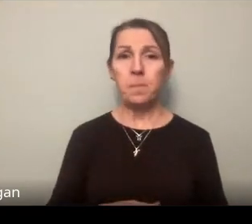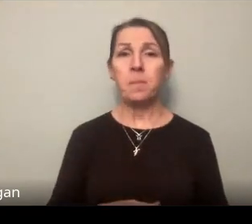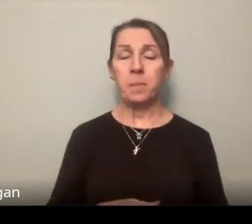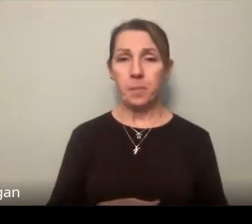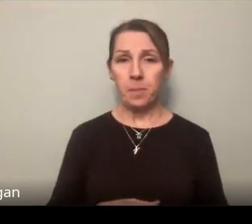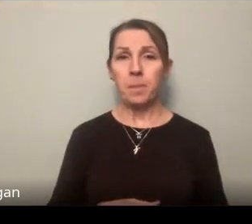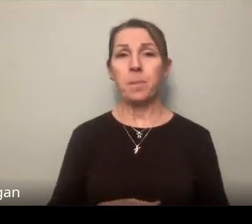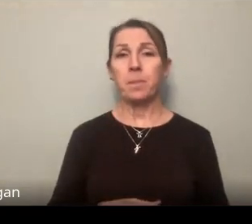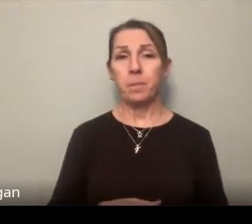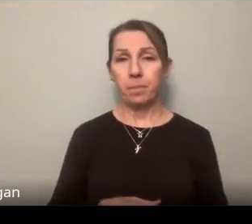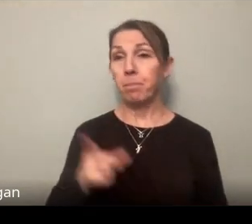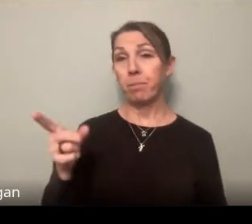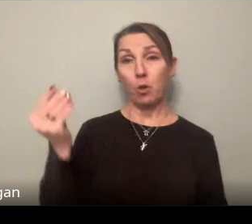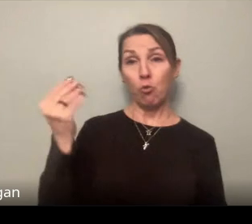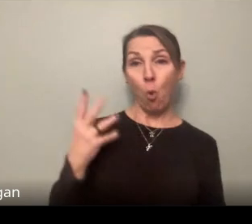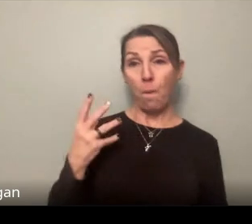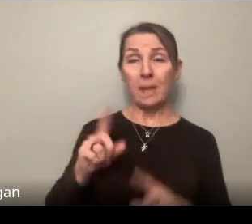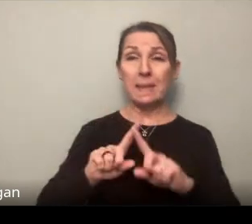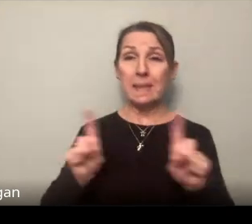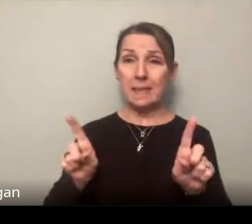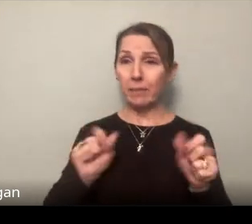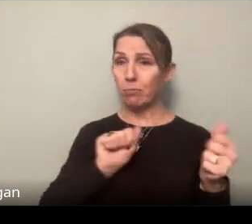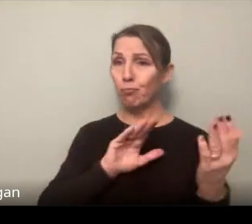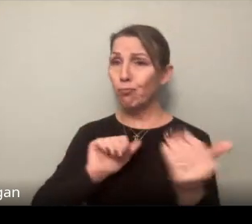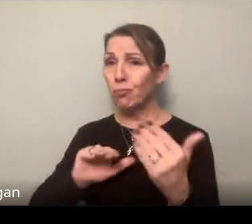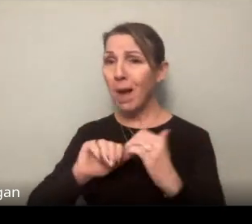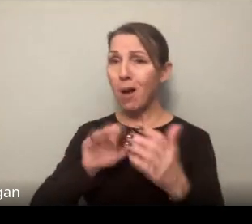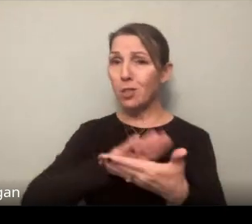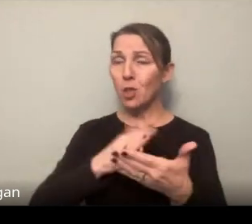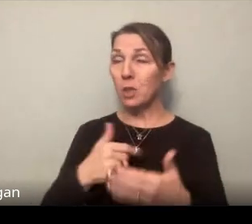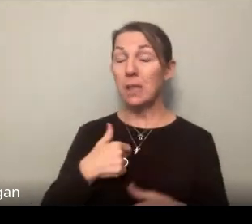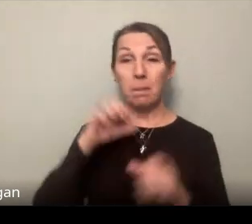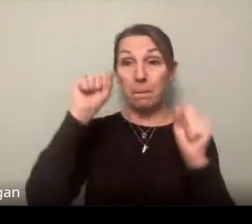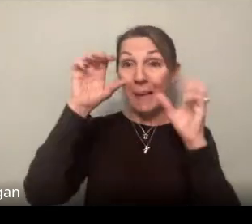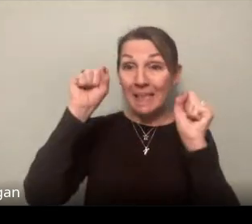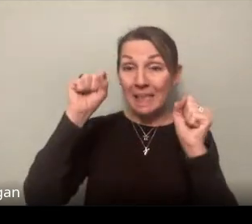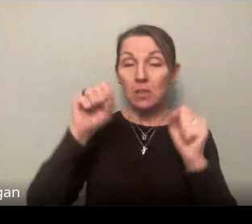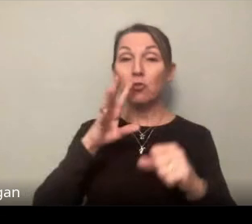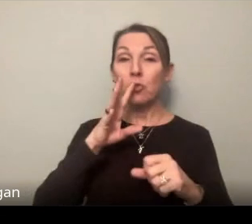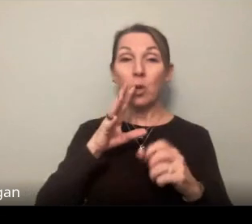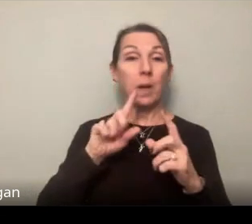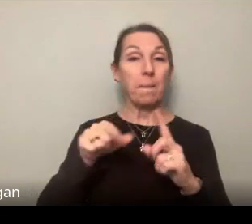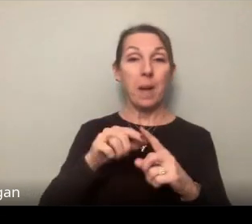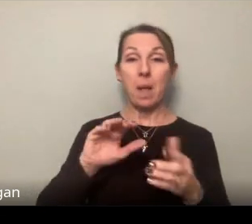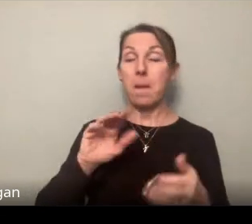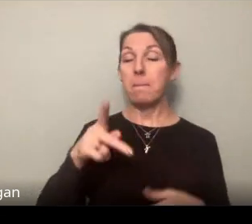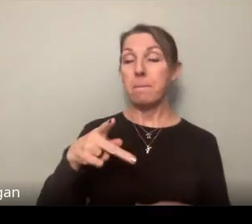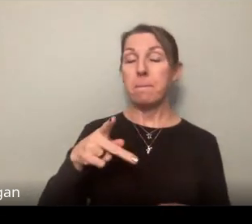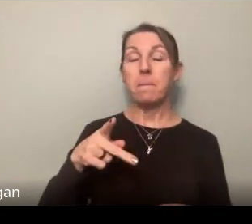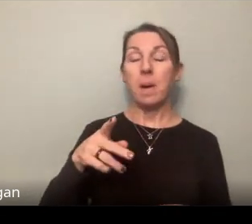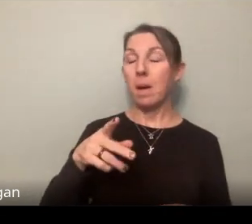She told me the different ways that she cooks, and I was just in amaze. She was talking to me about like the bump dots that